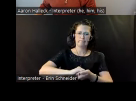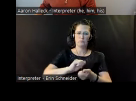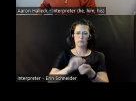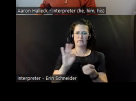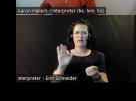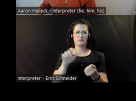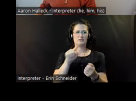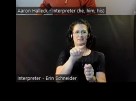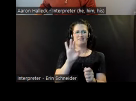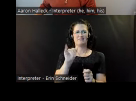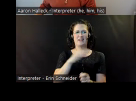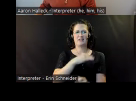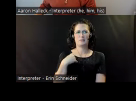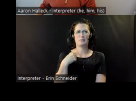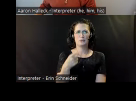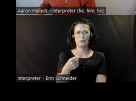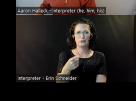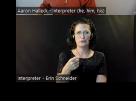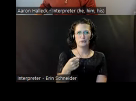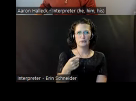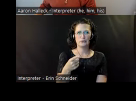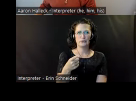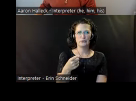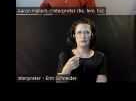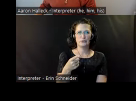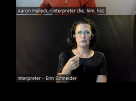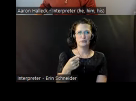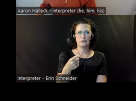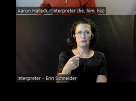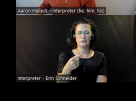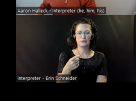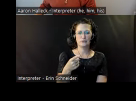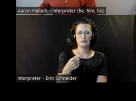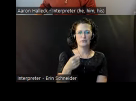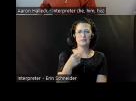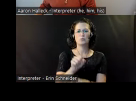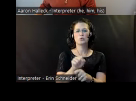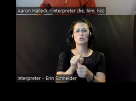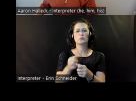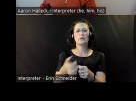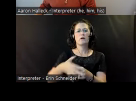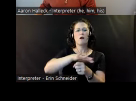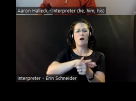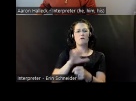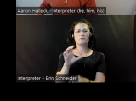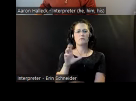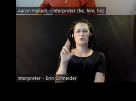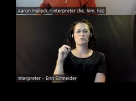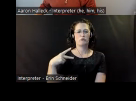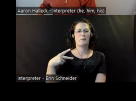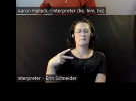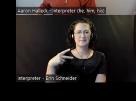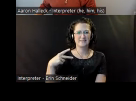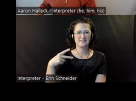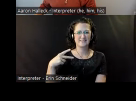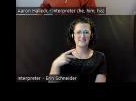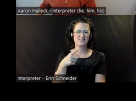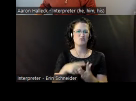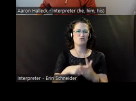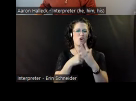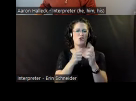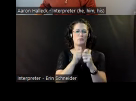faculty members. He does work with cover crops. This project started basically with a conversation in the field with